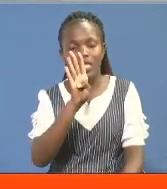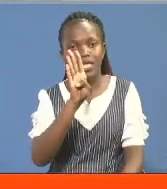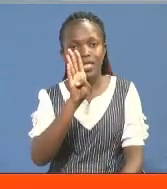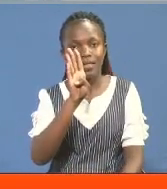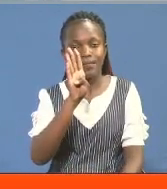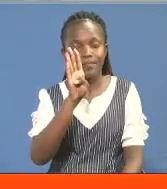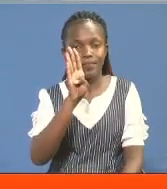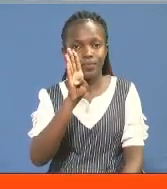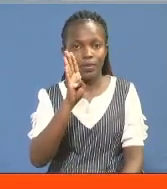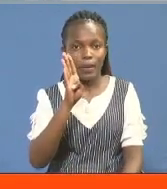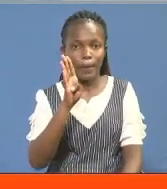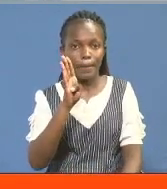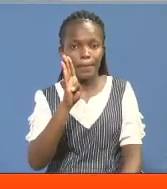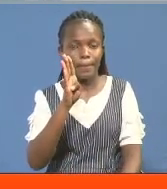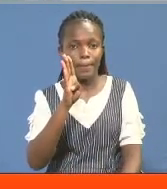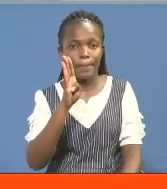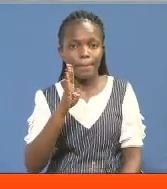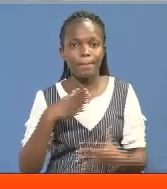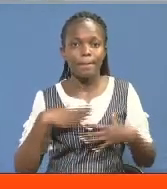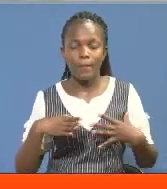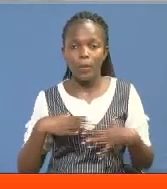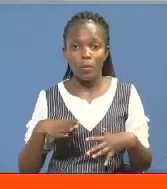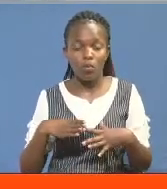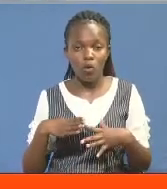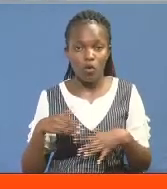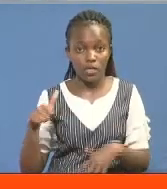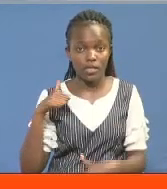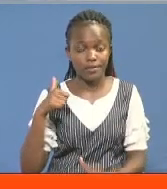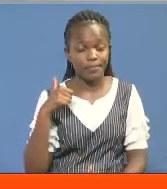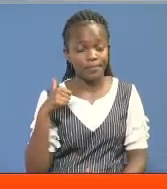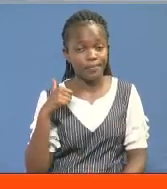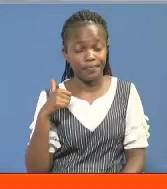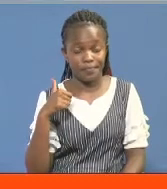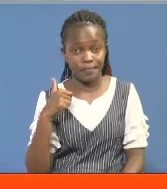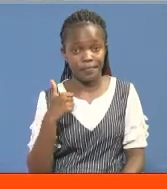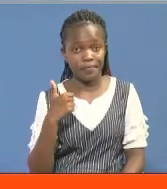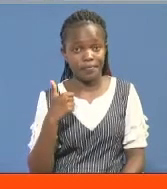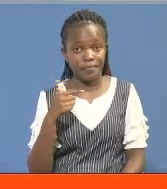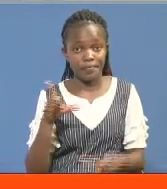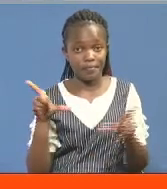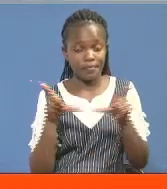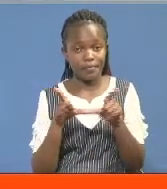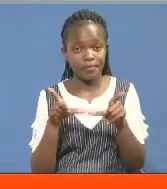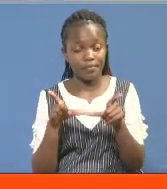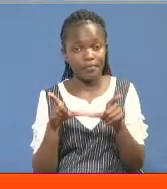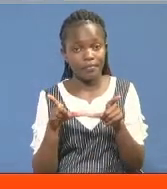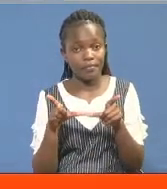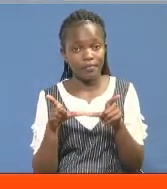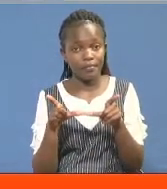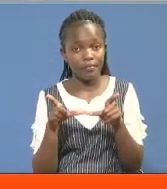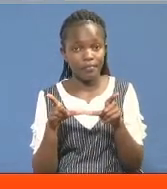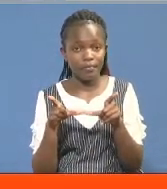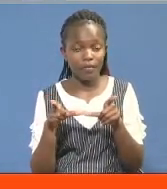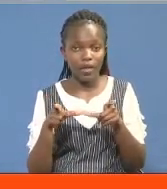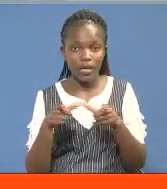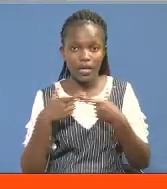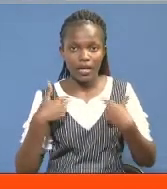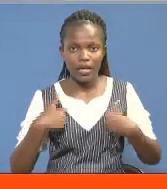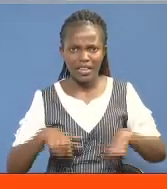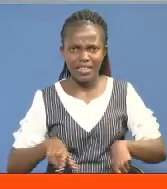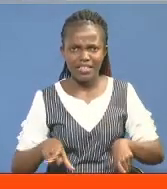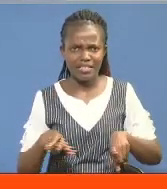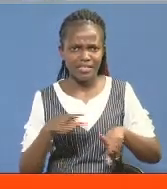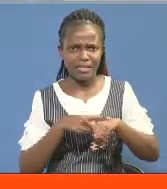for people to reject certain good proposals in the document on account of bad ones. Let us be given